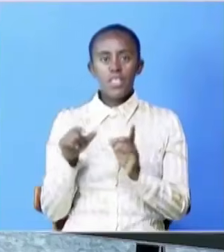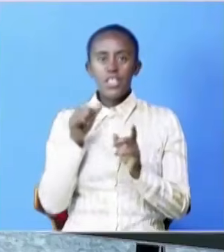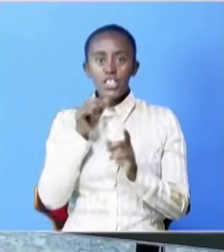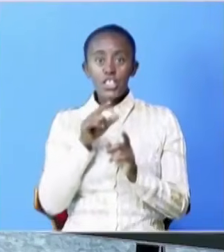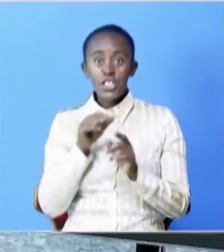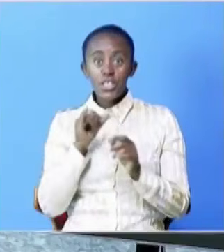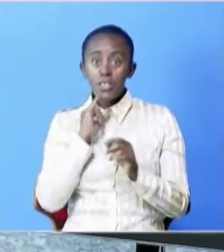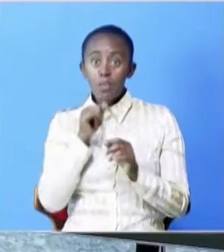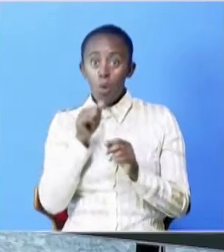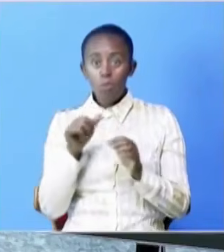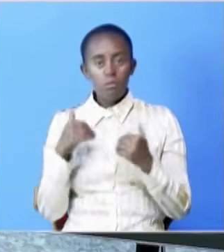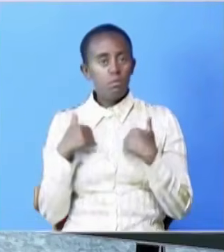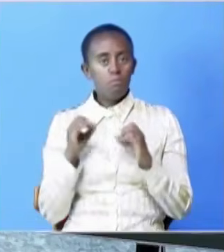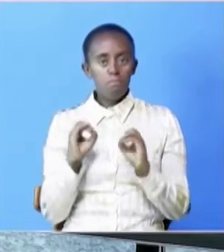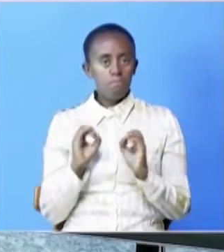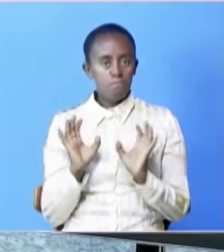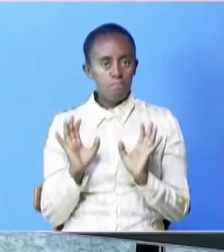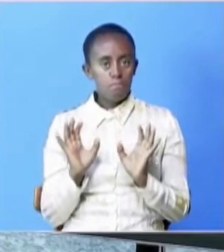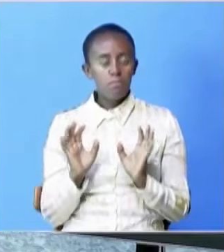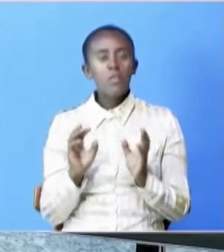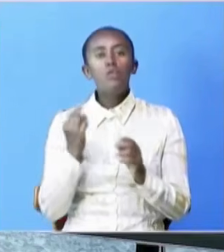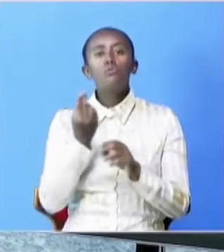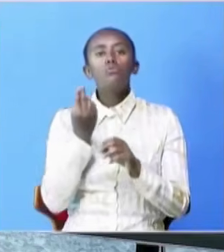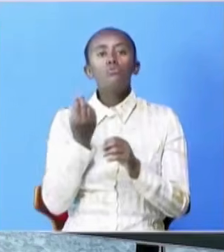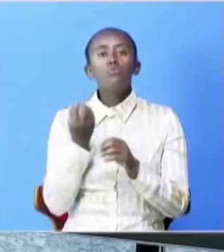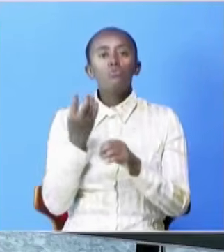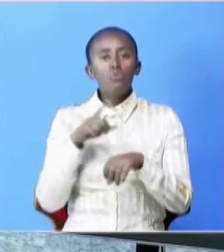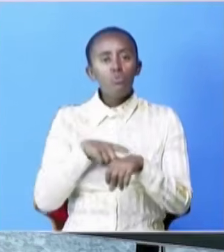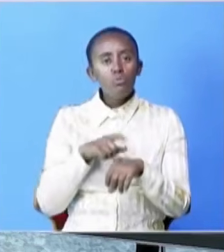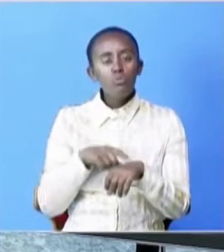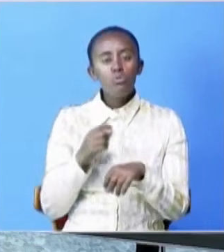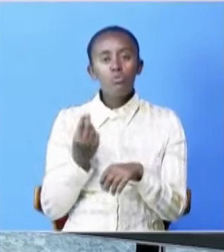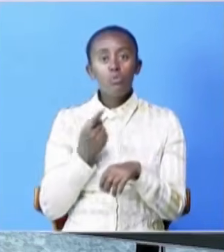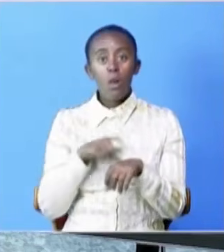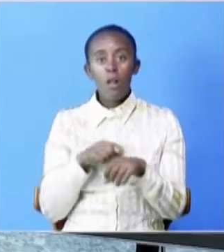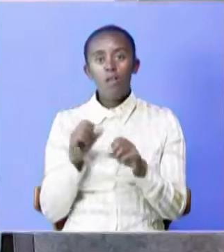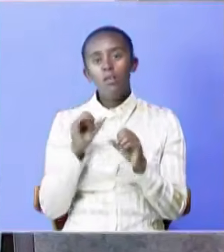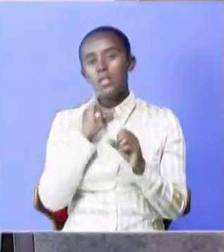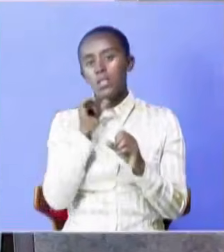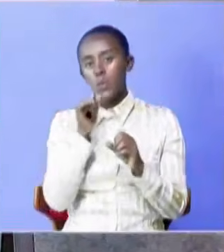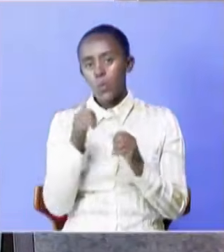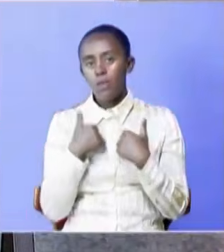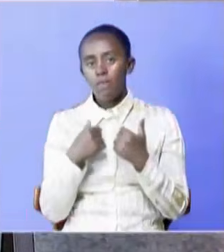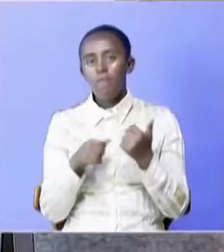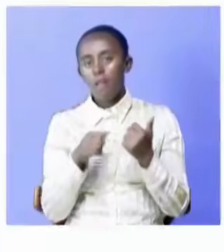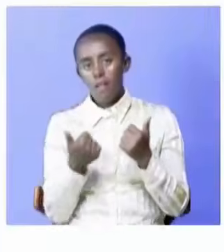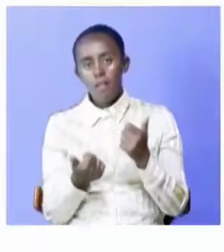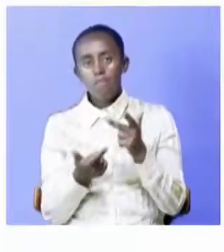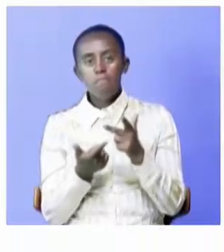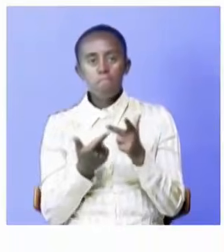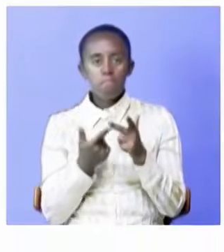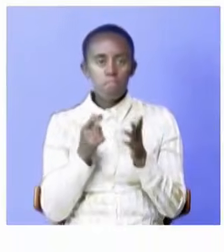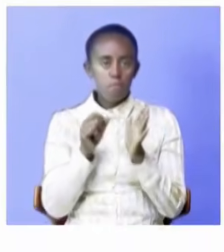So we usually have is not here. Okay. What else?